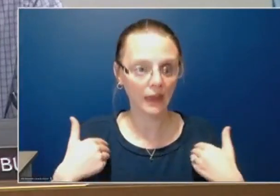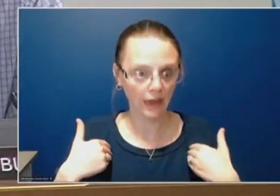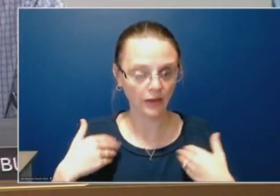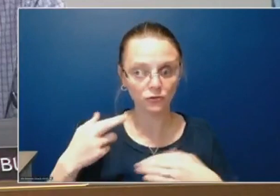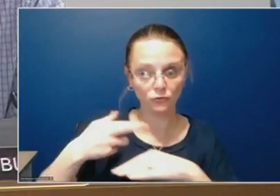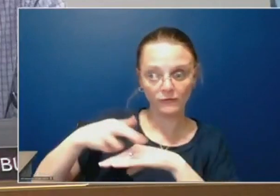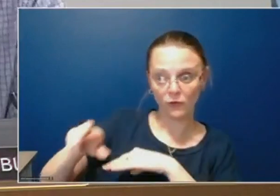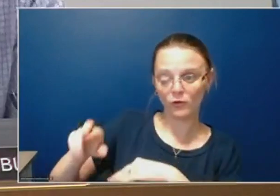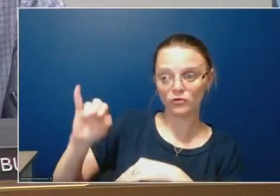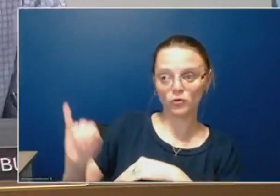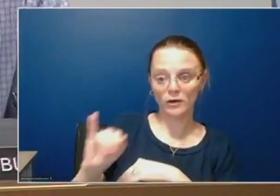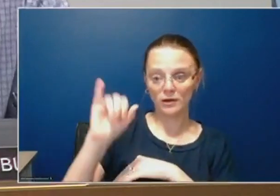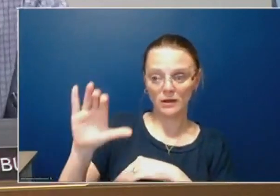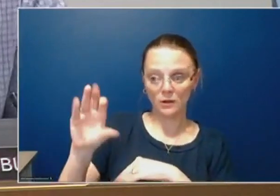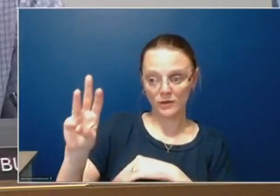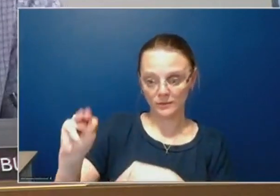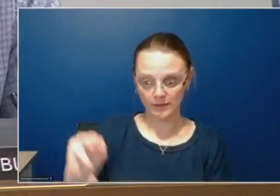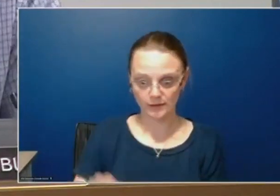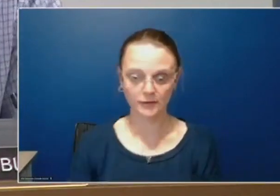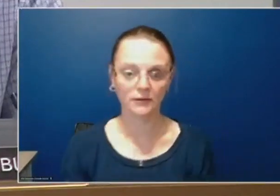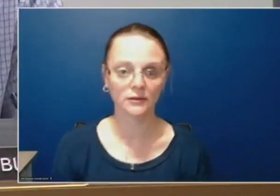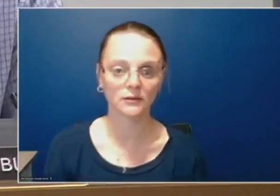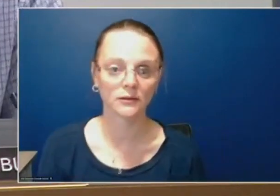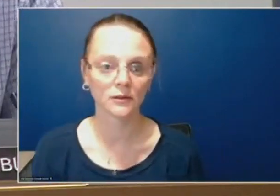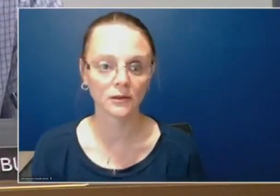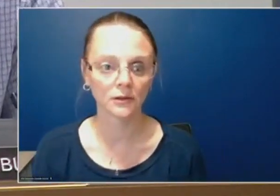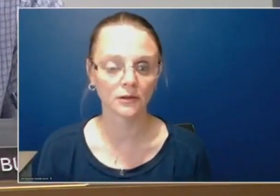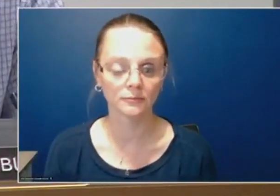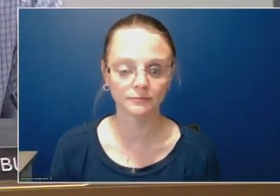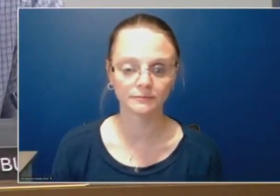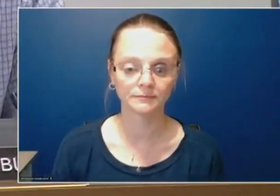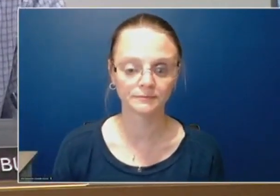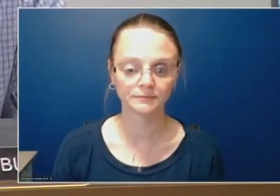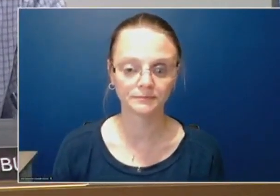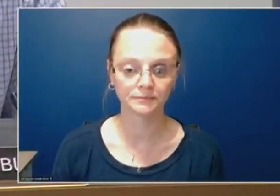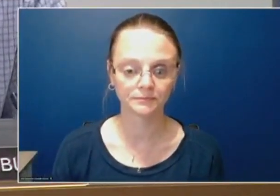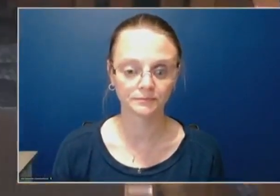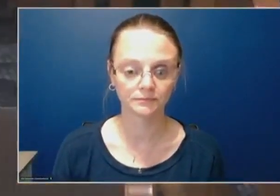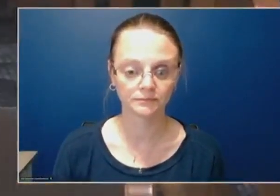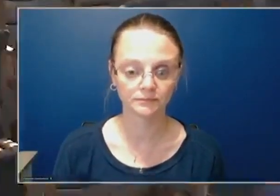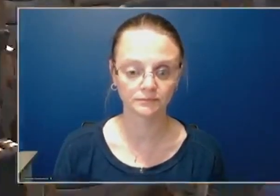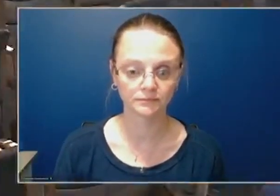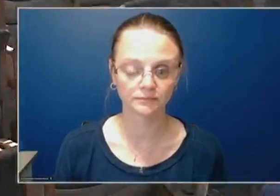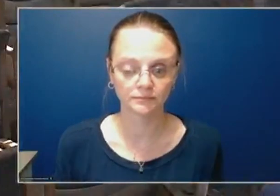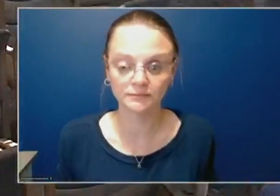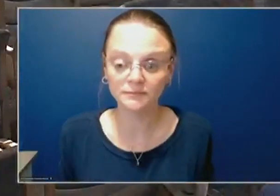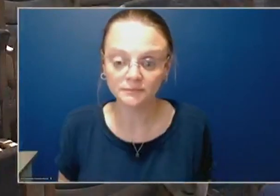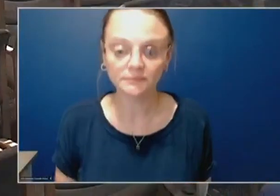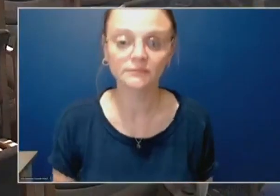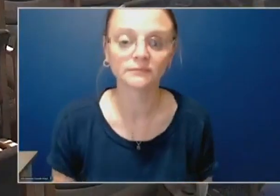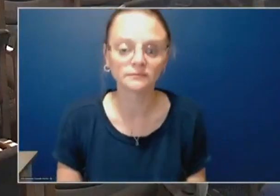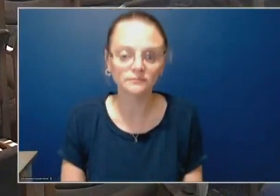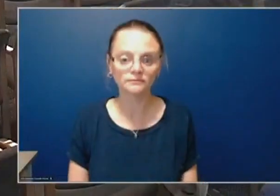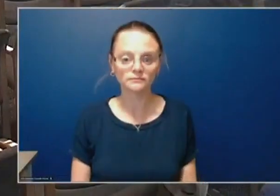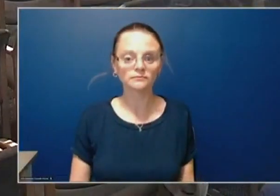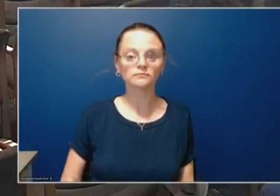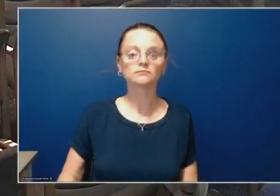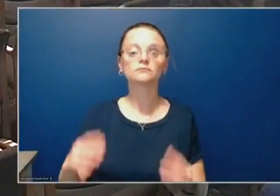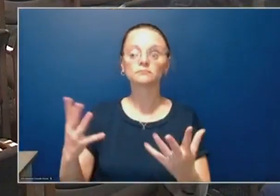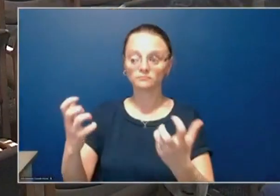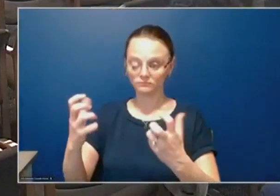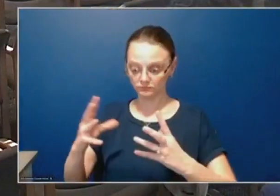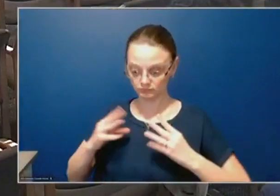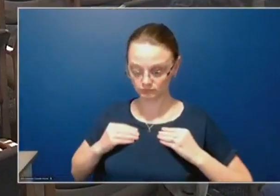Joint Committee on Ways and Means. Chair. No. Representative Javadi. I move to adopt the -2 amendment dated